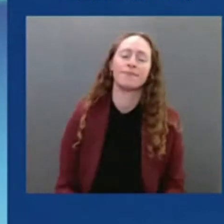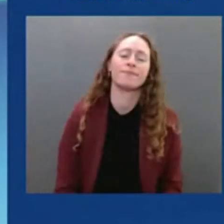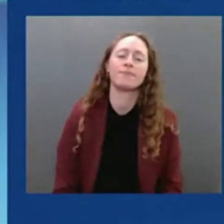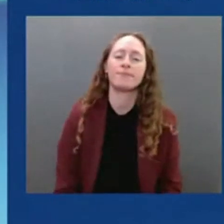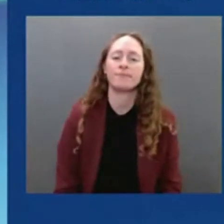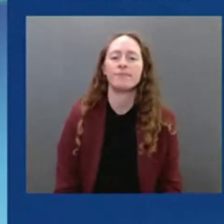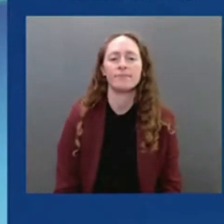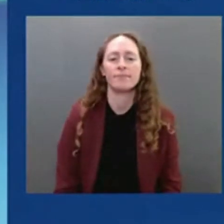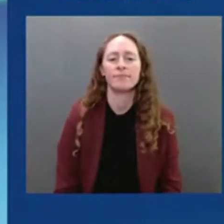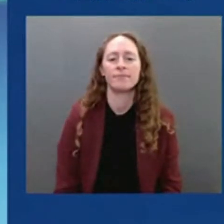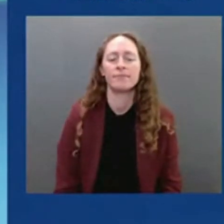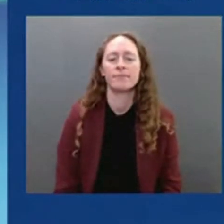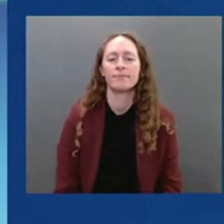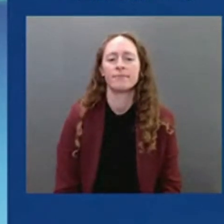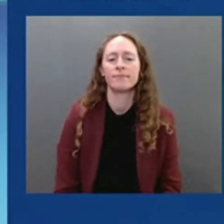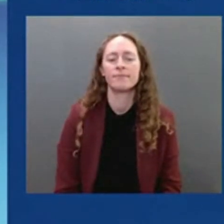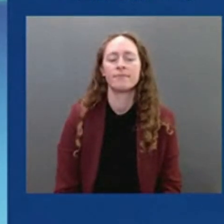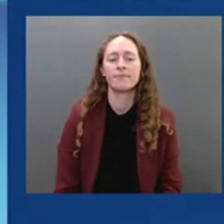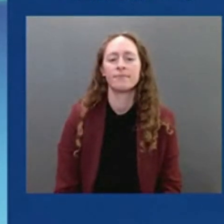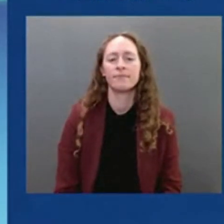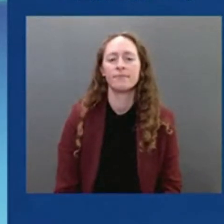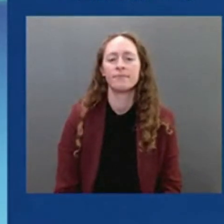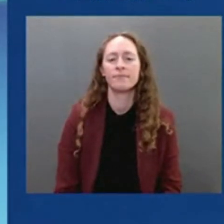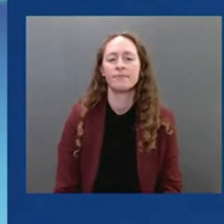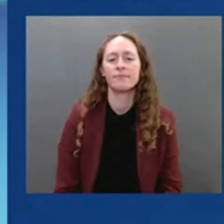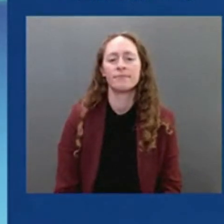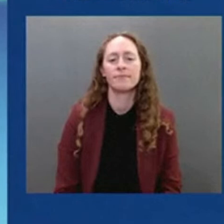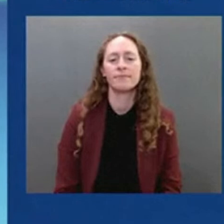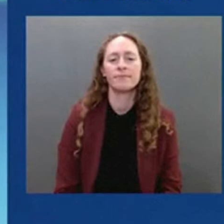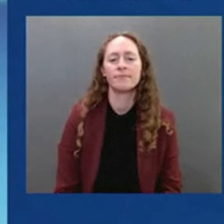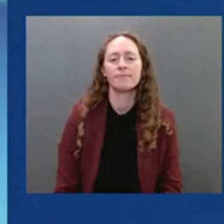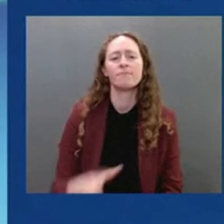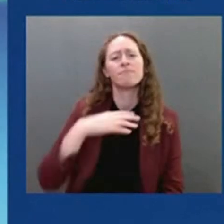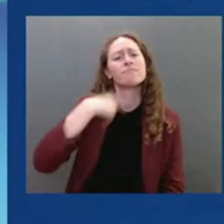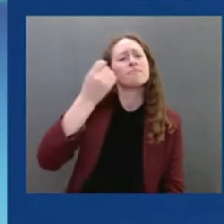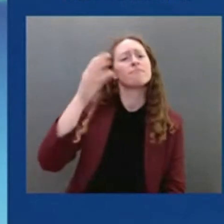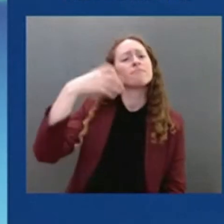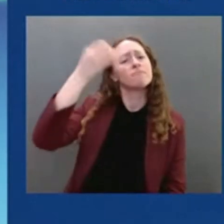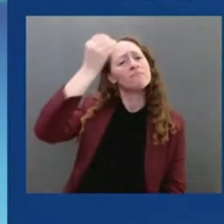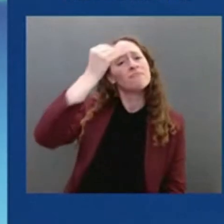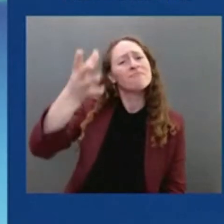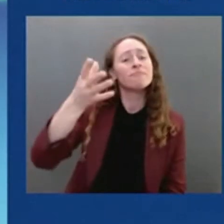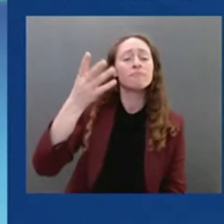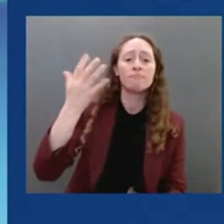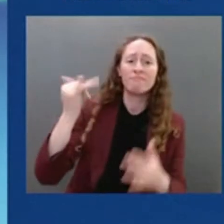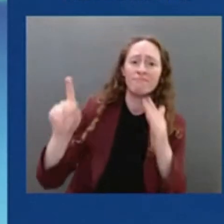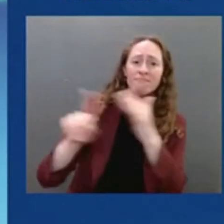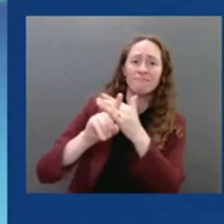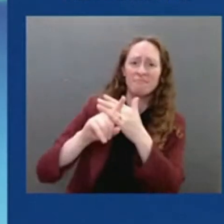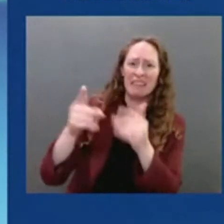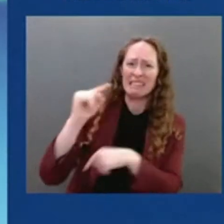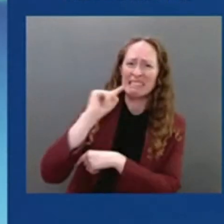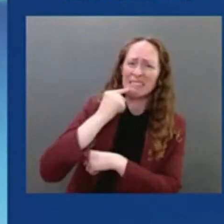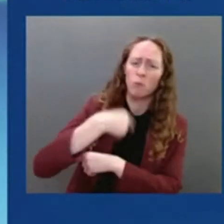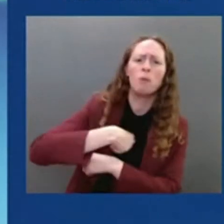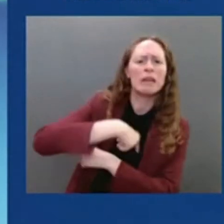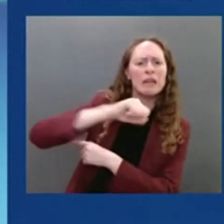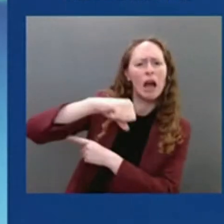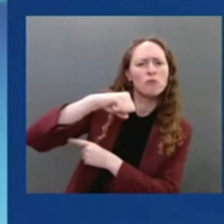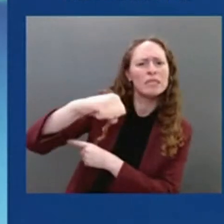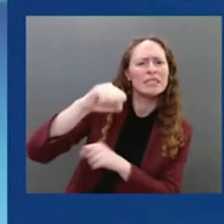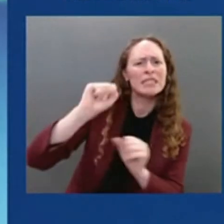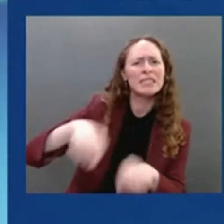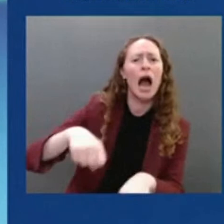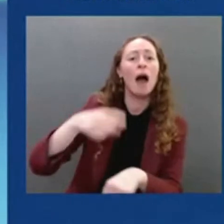serious illness, we can keep people out of the hospital and especially out of the ICU, we can save lives, and we can minimize